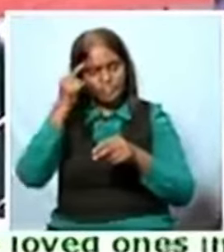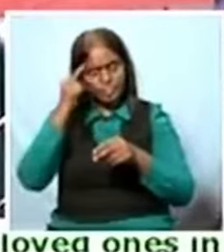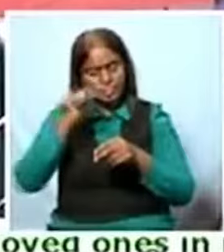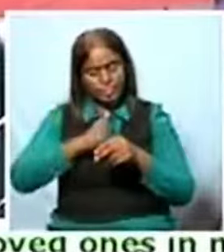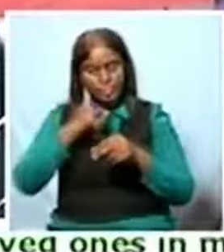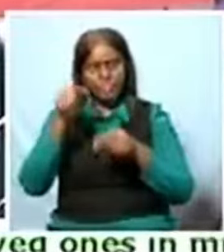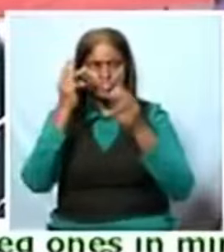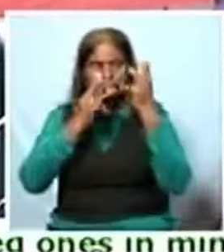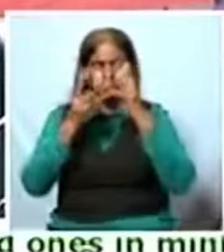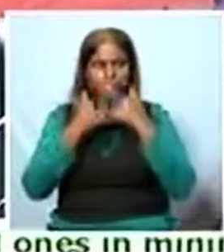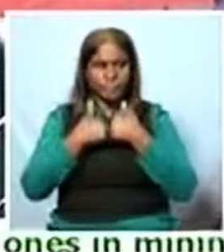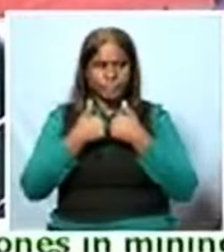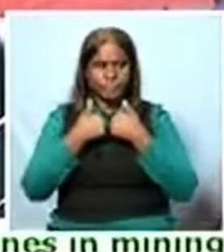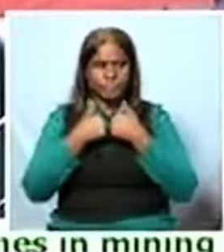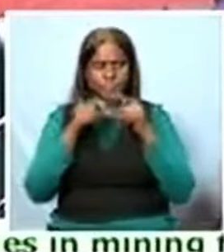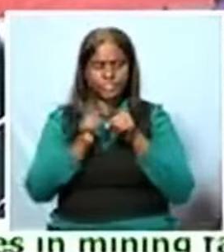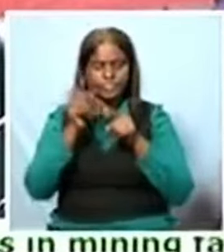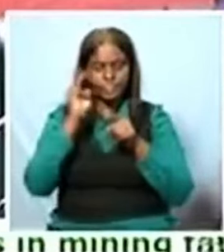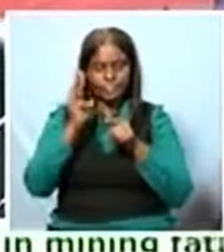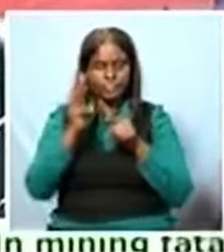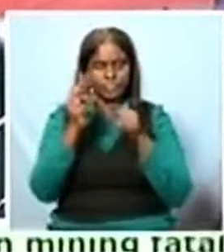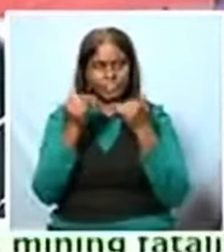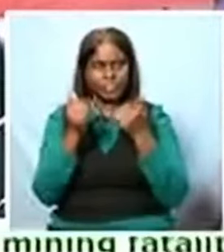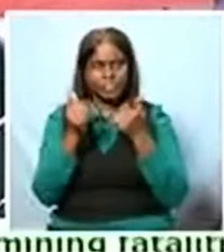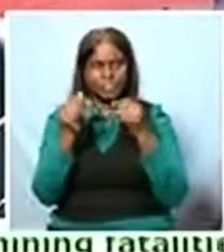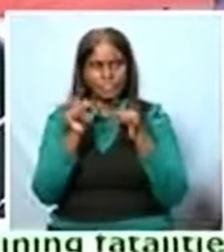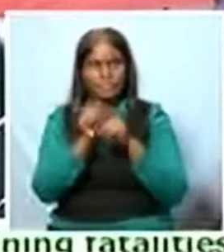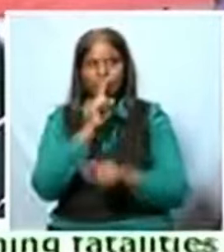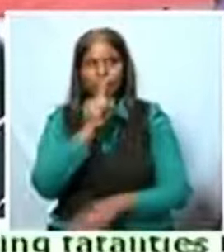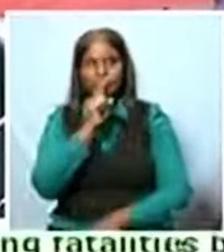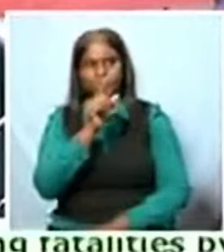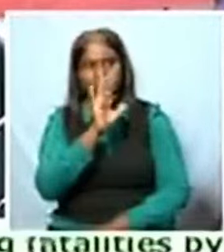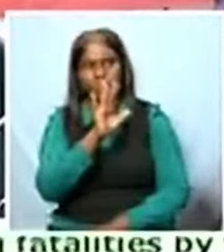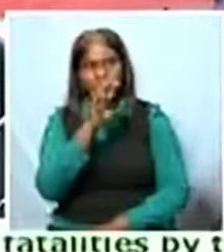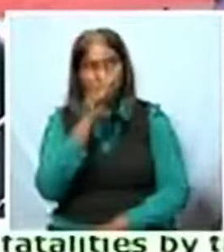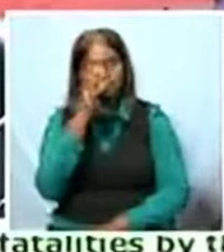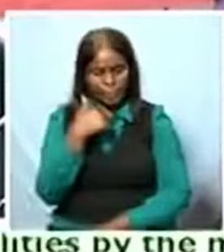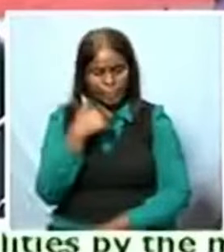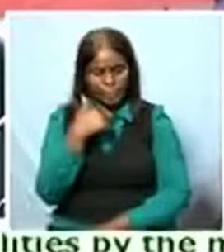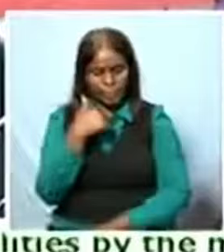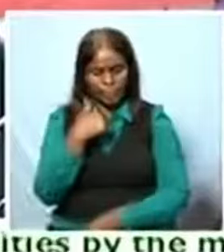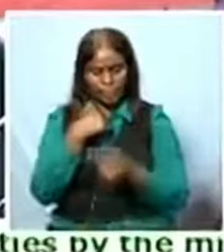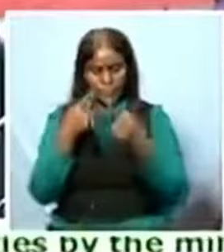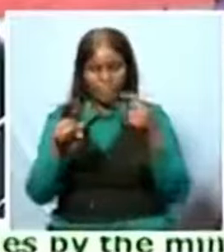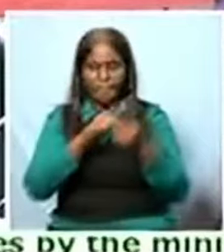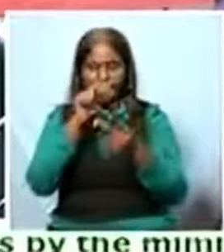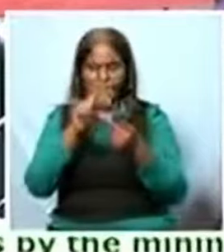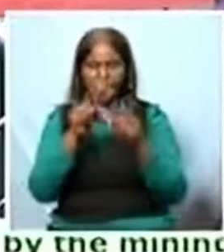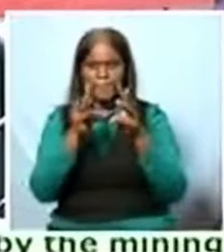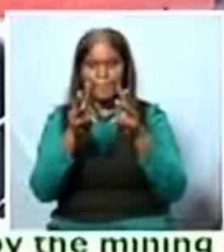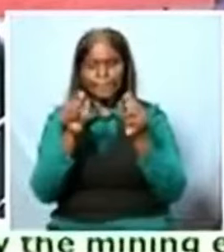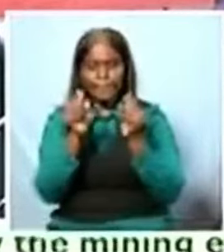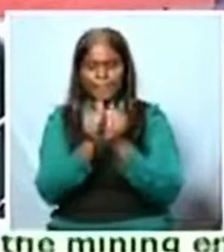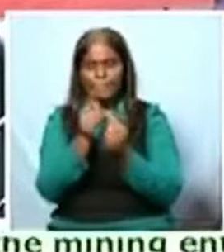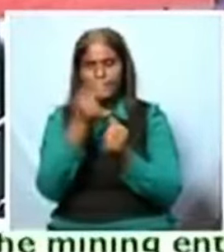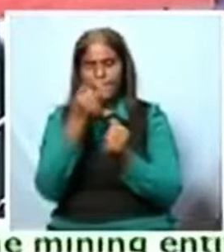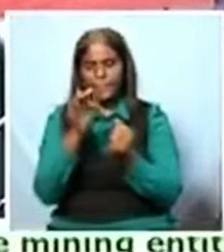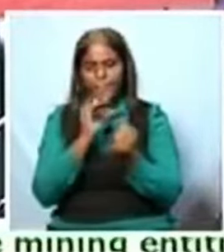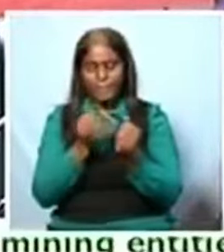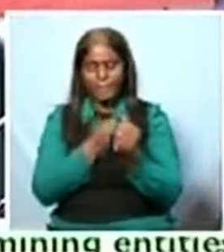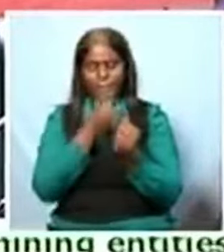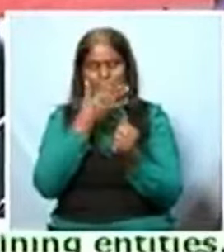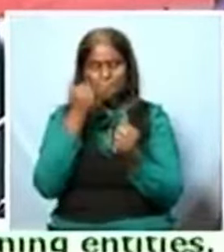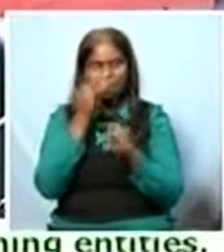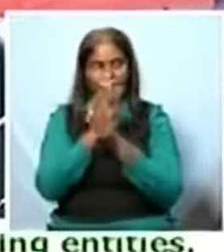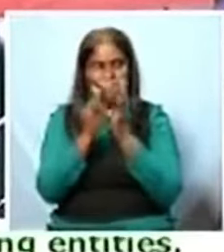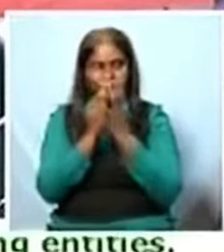are concerned, and we will get the true facts as to why it has happened the way it has happened with one of our best